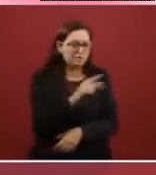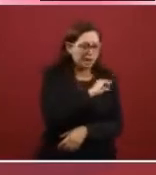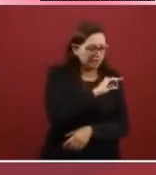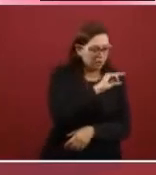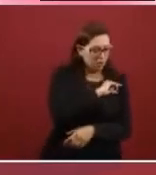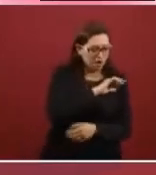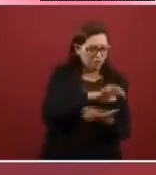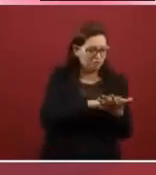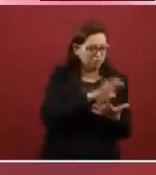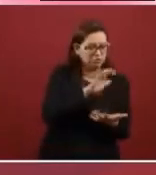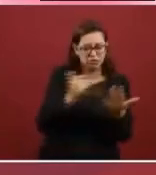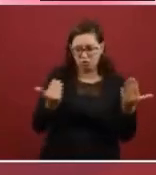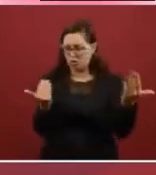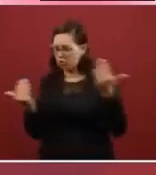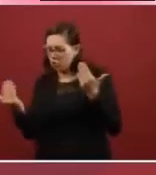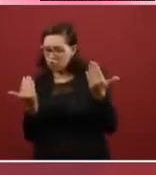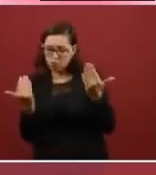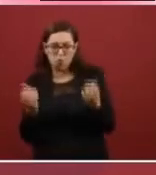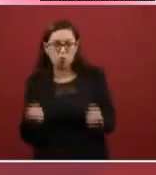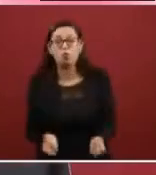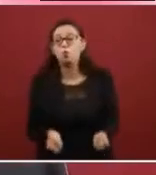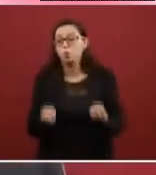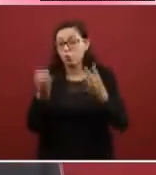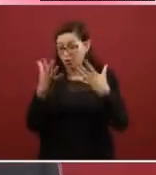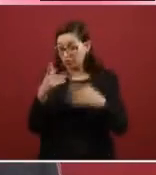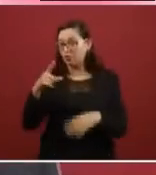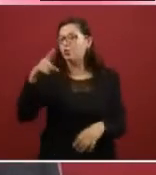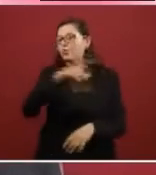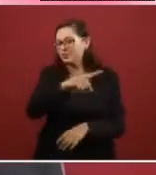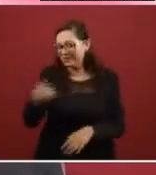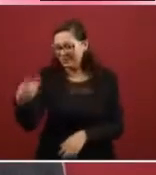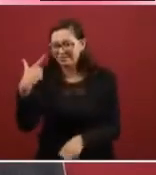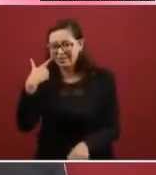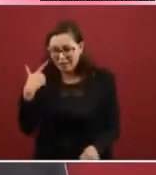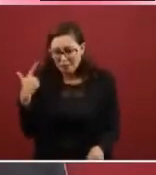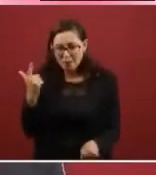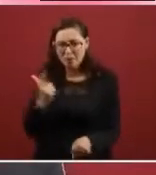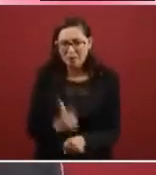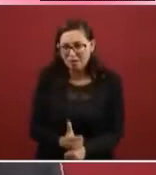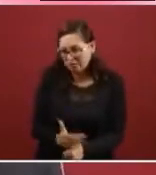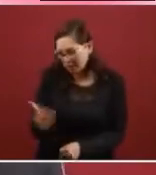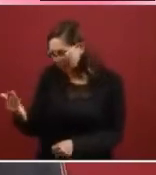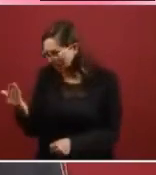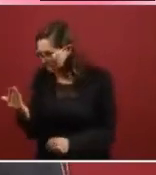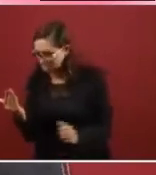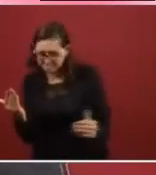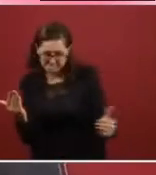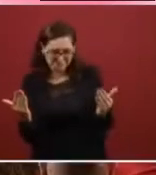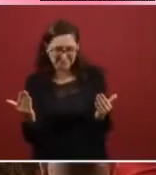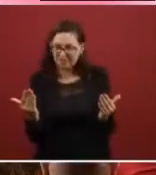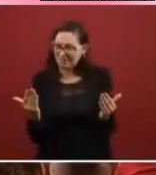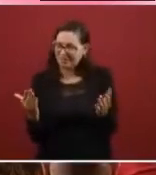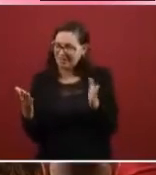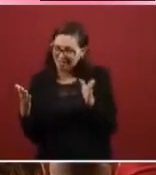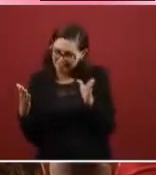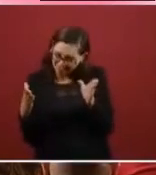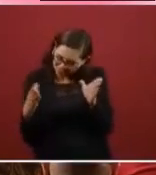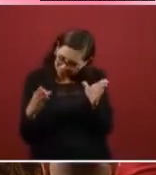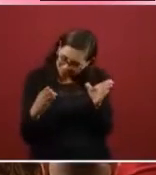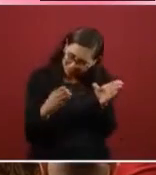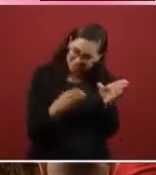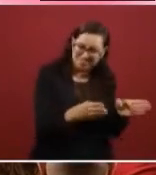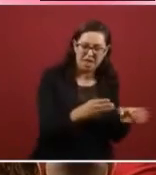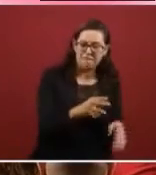as opposed to private institutions para que or entering of se den cuenta cuál era la orientación to see what